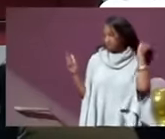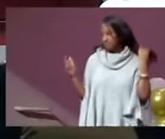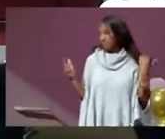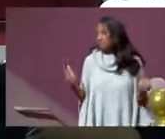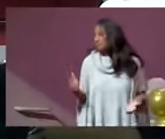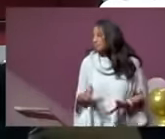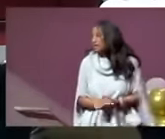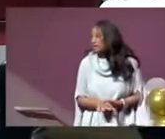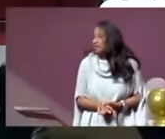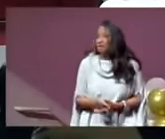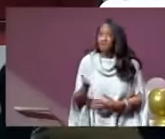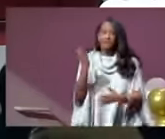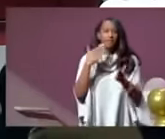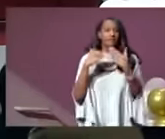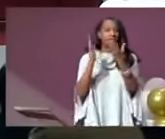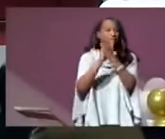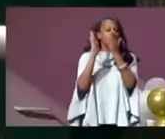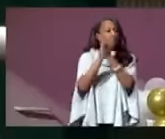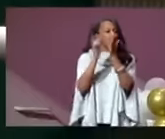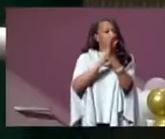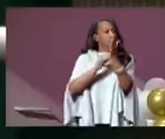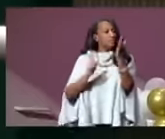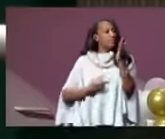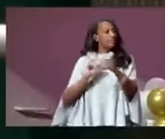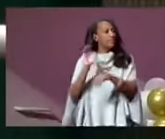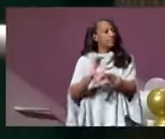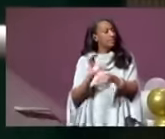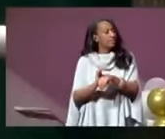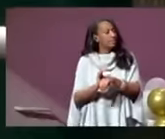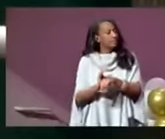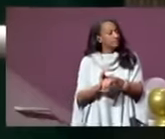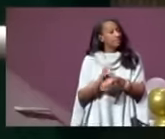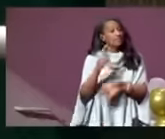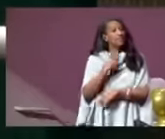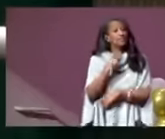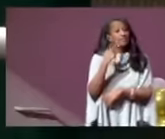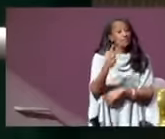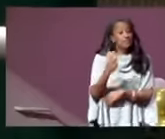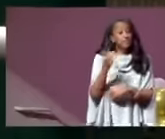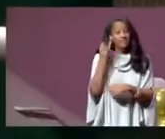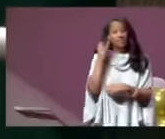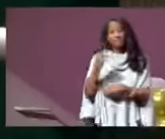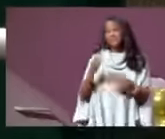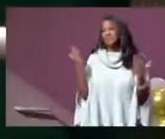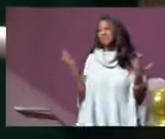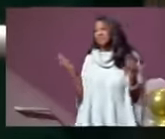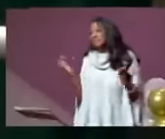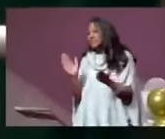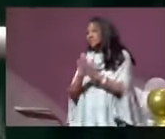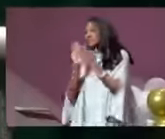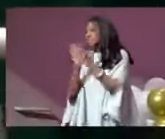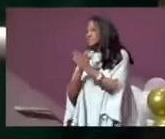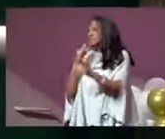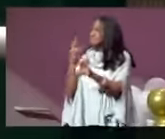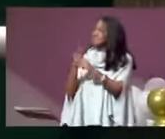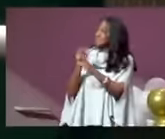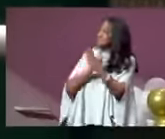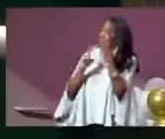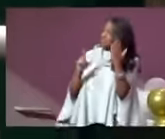your head, O people of Zion, and lift your voice if you came to bless his name. We just want to take this